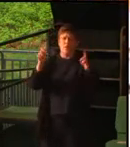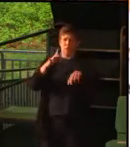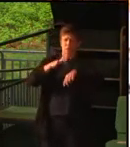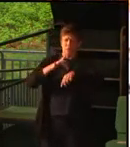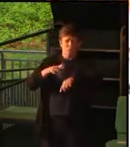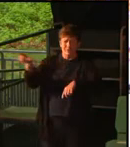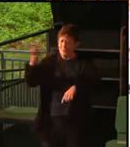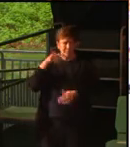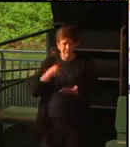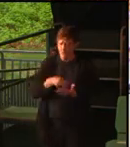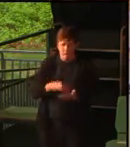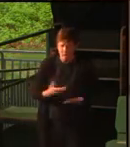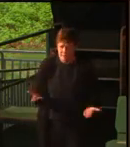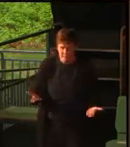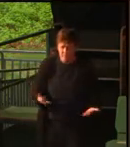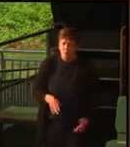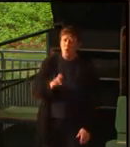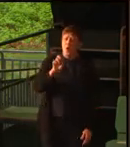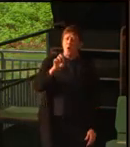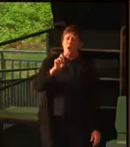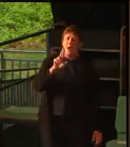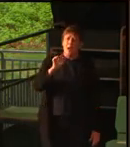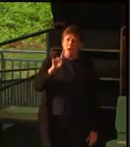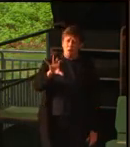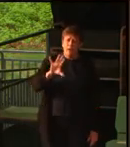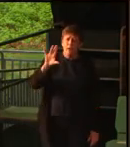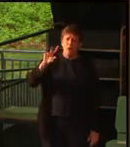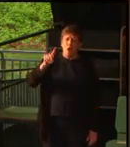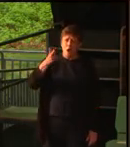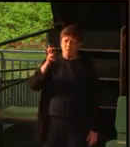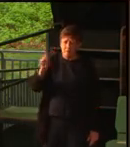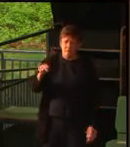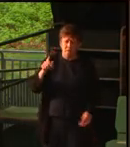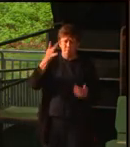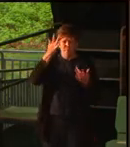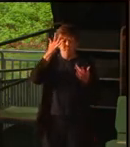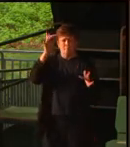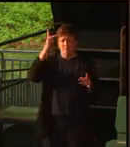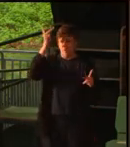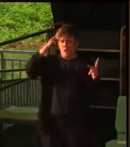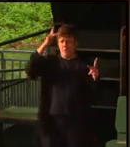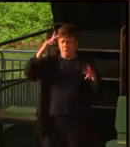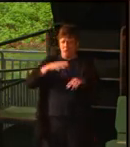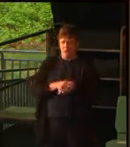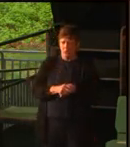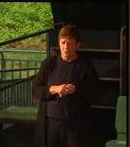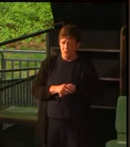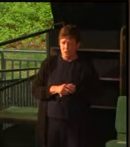Or that Eric Hoffer, America's greatest philosopher, unloaded railroad freight.